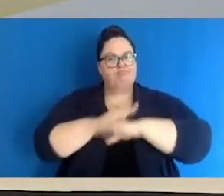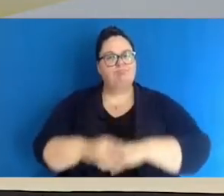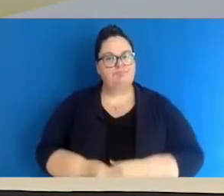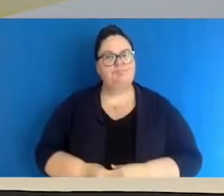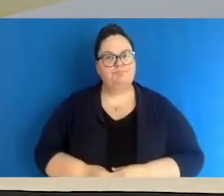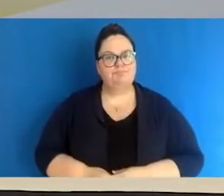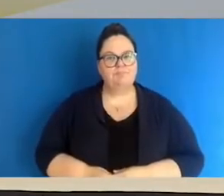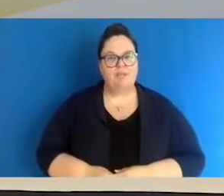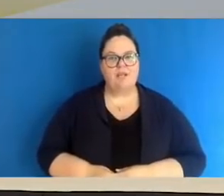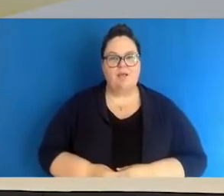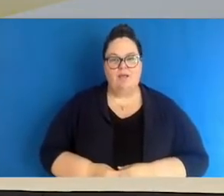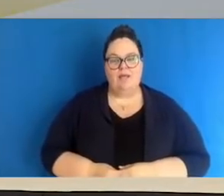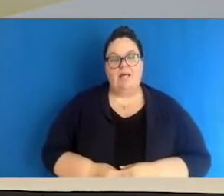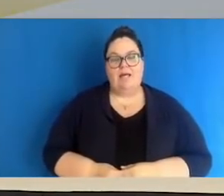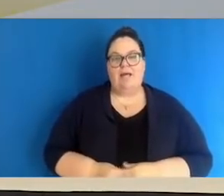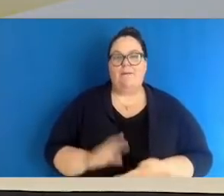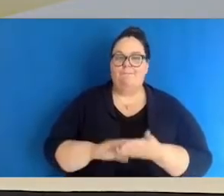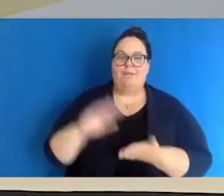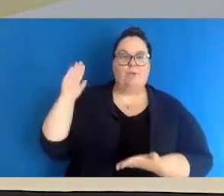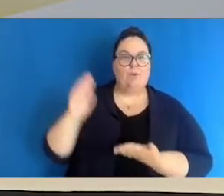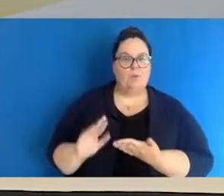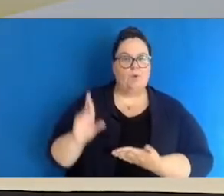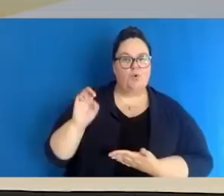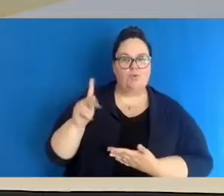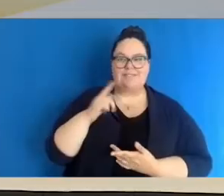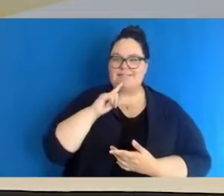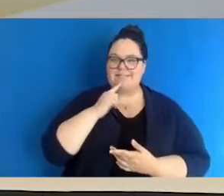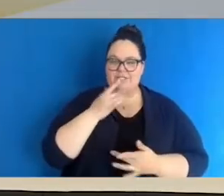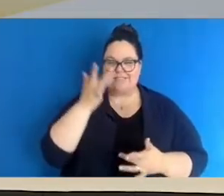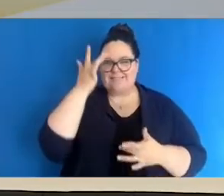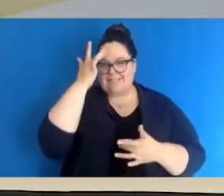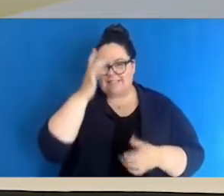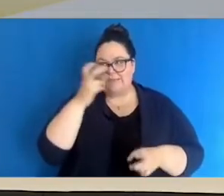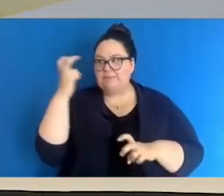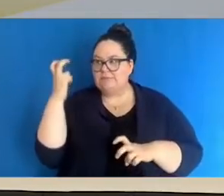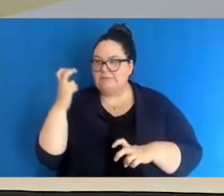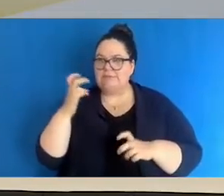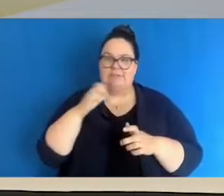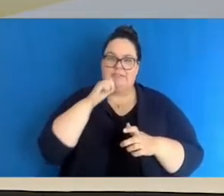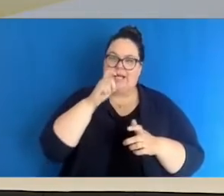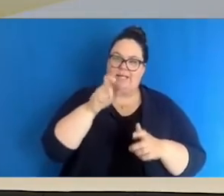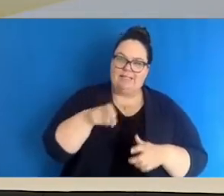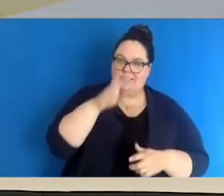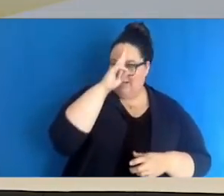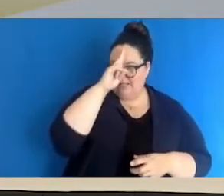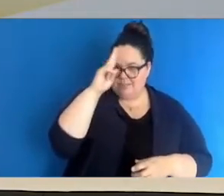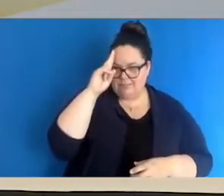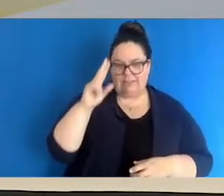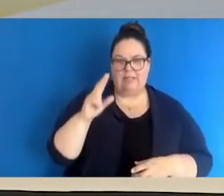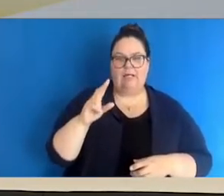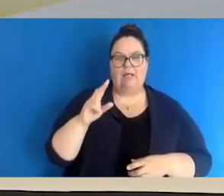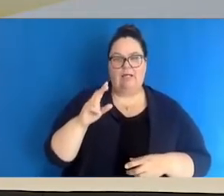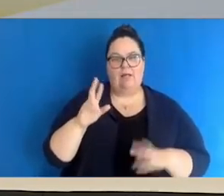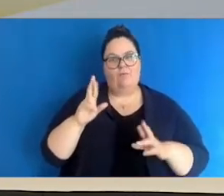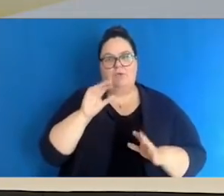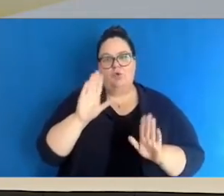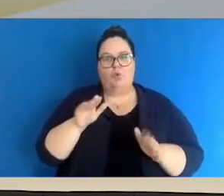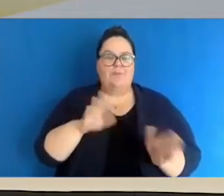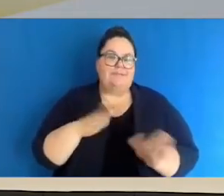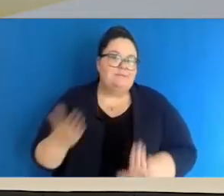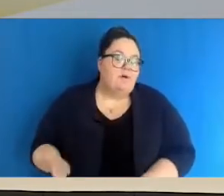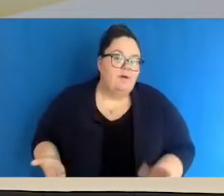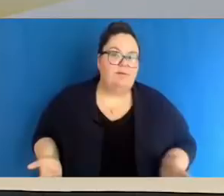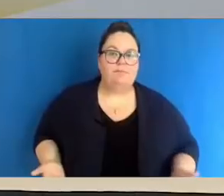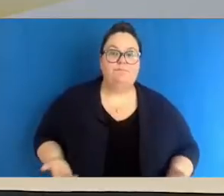then that lowers the risk of serious illness and hospitalization, and the less restrictive our public health measures need to be. We